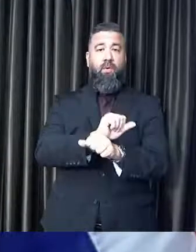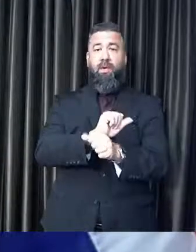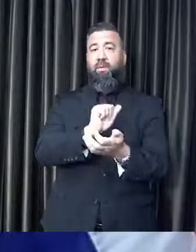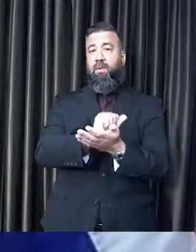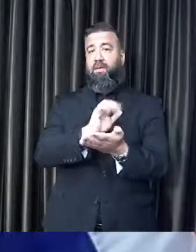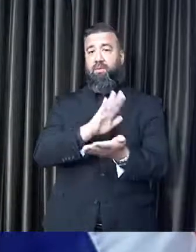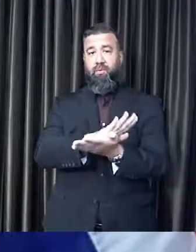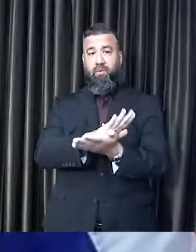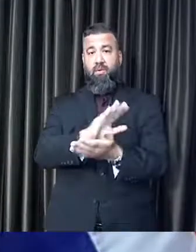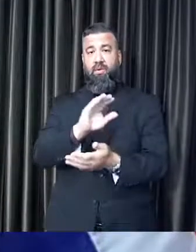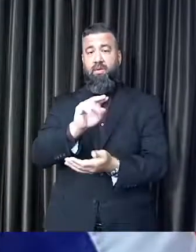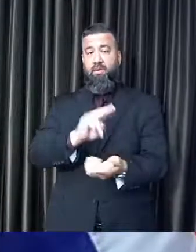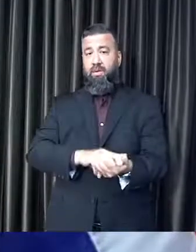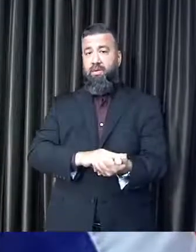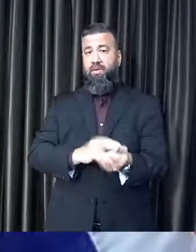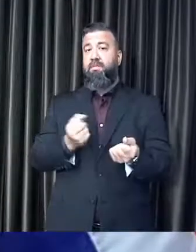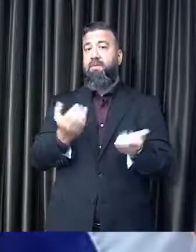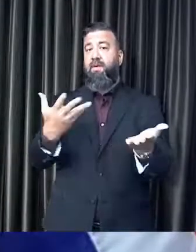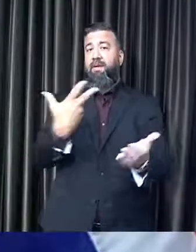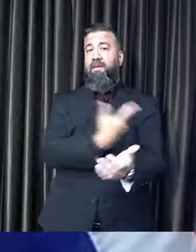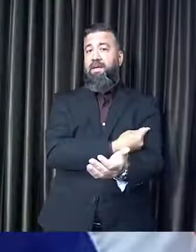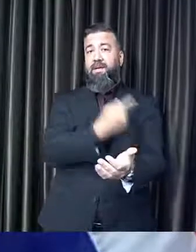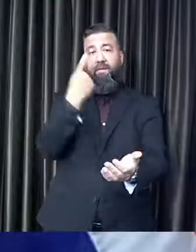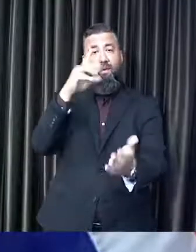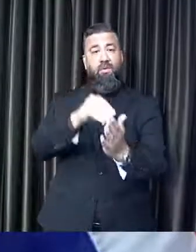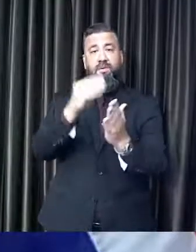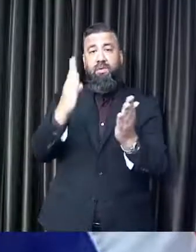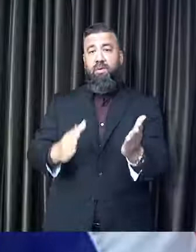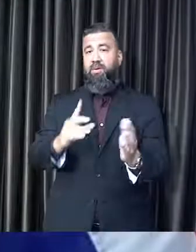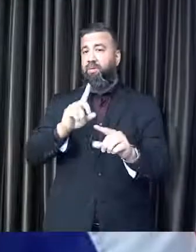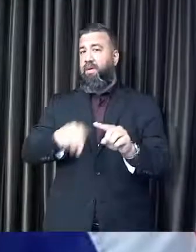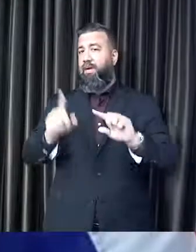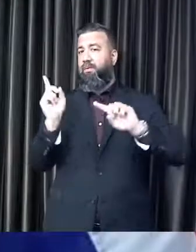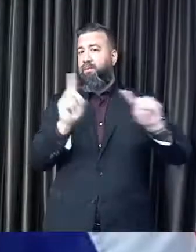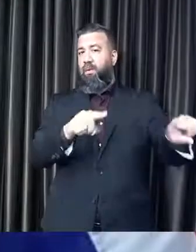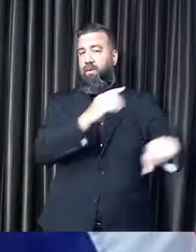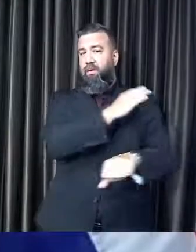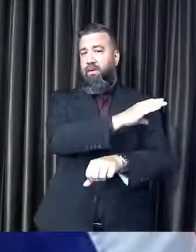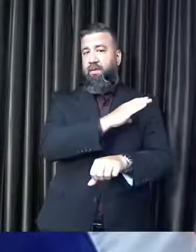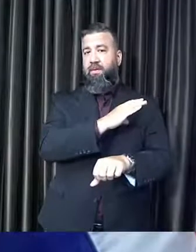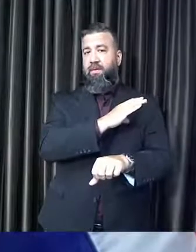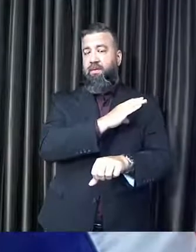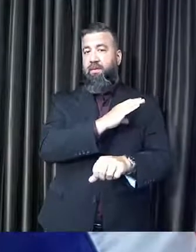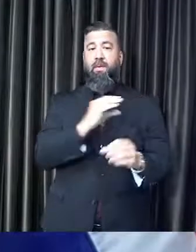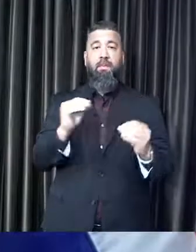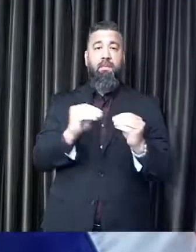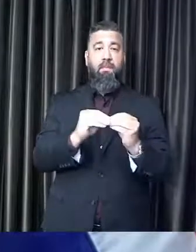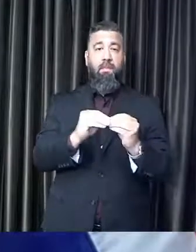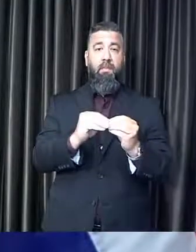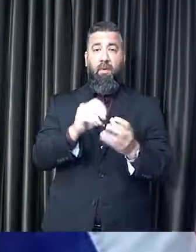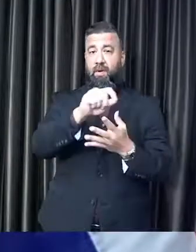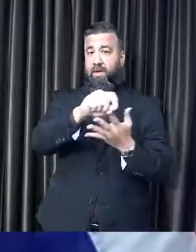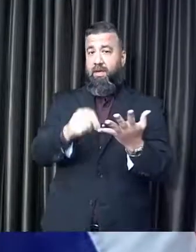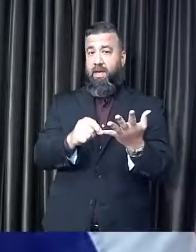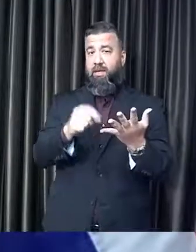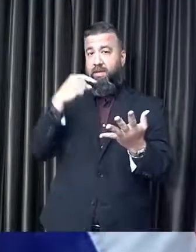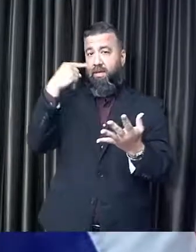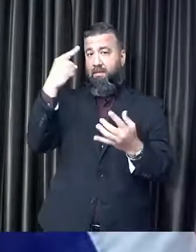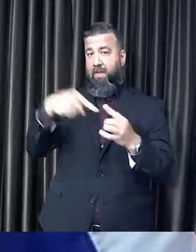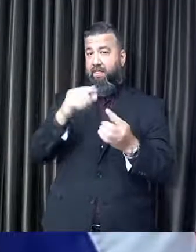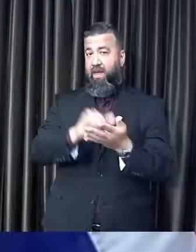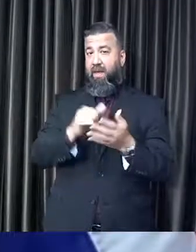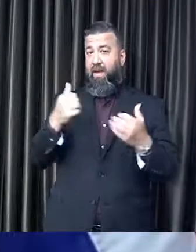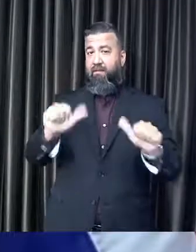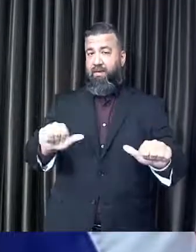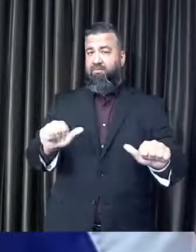to provide vaccinations for students who cannot make it to one of our clinics. More details on this major effort will be